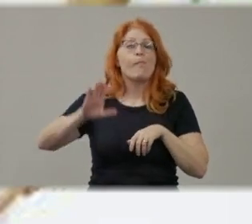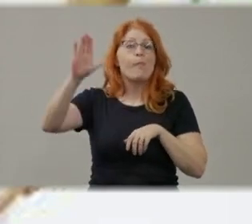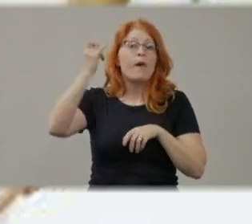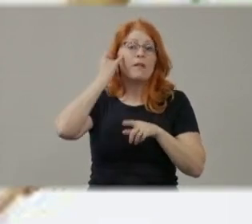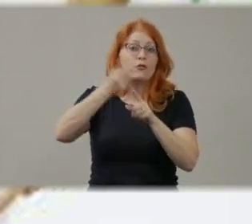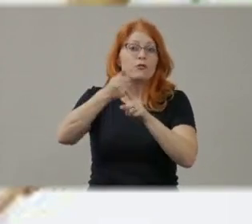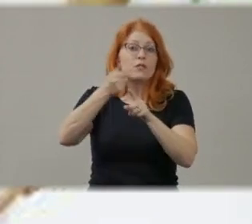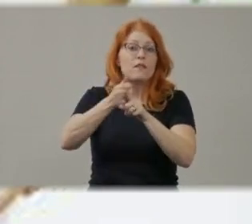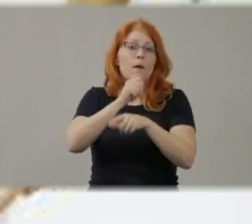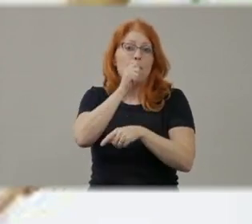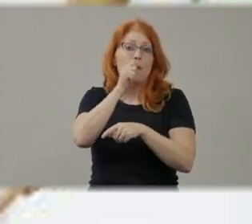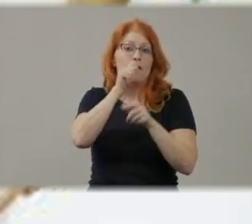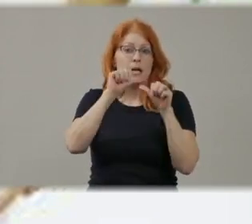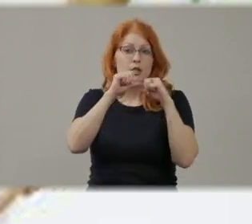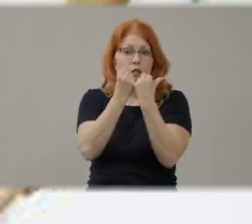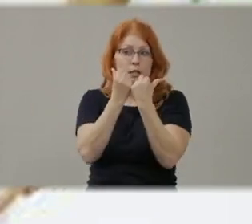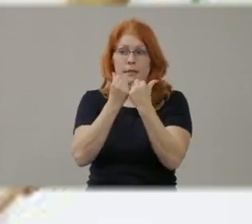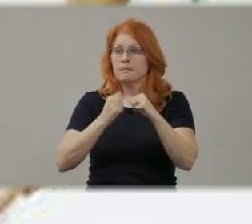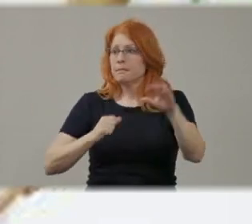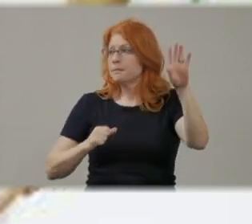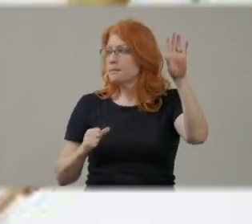you're with a private agency?